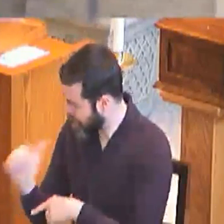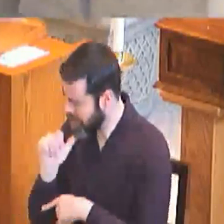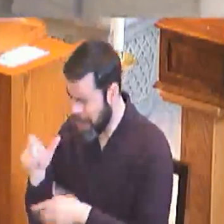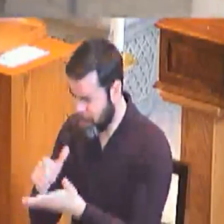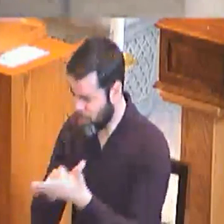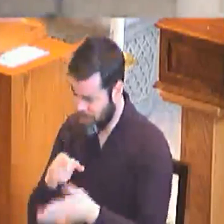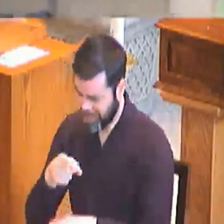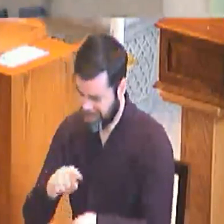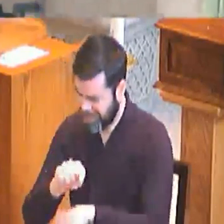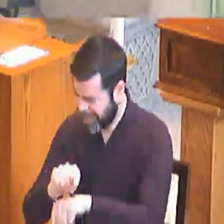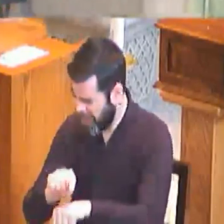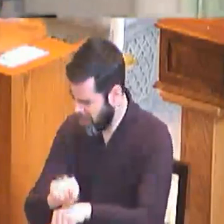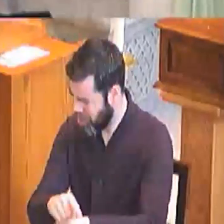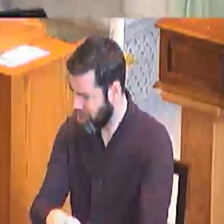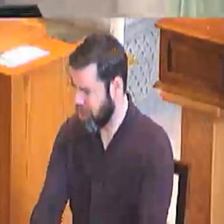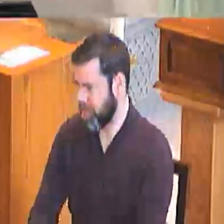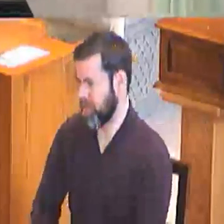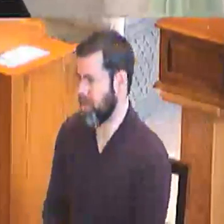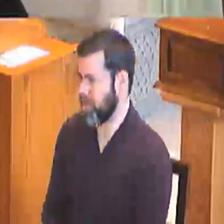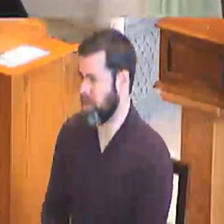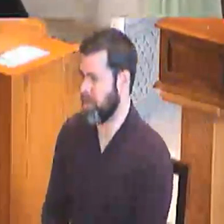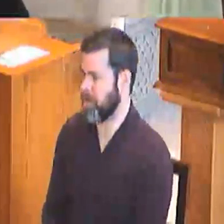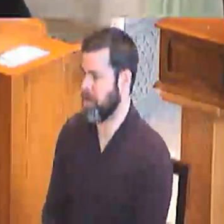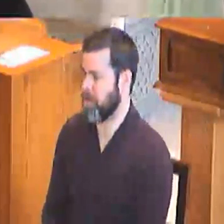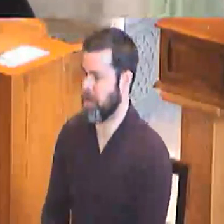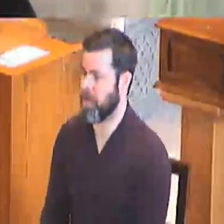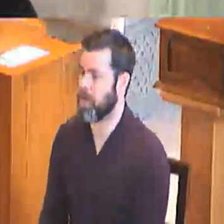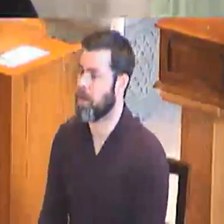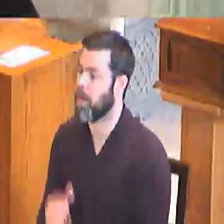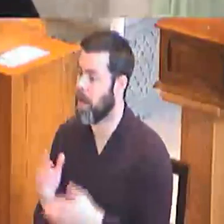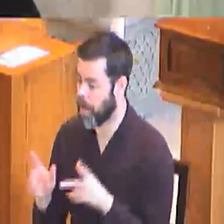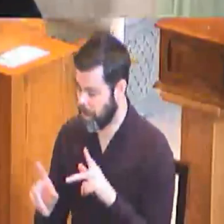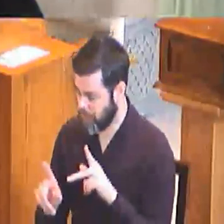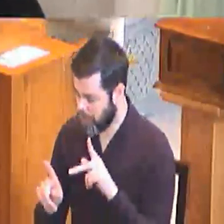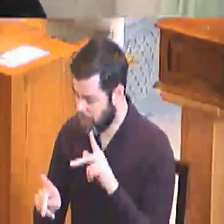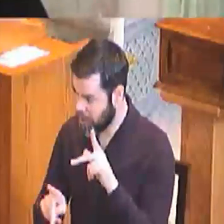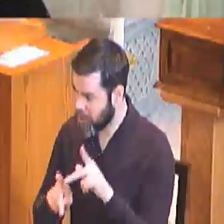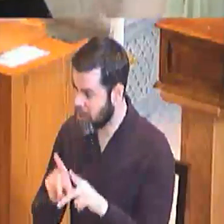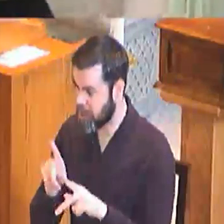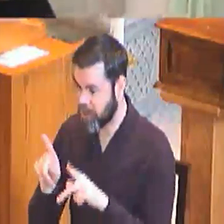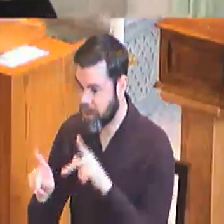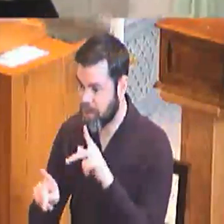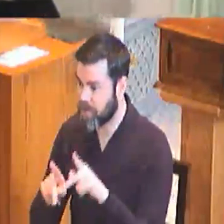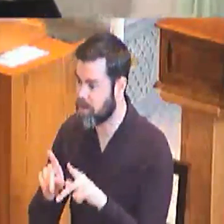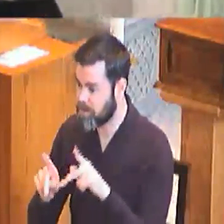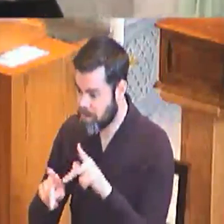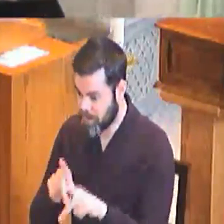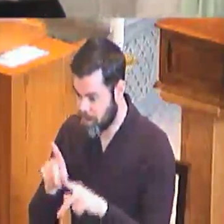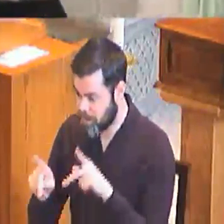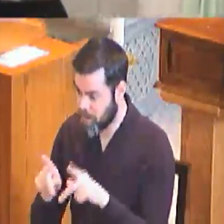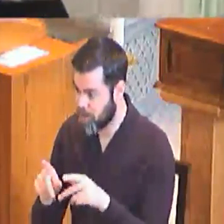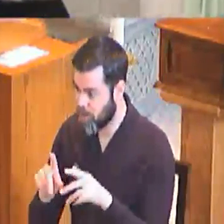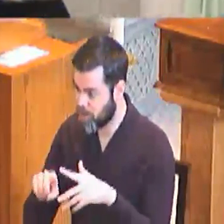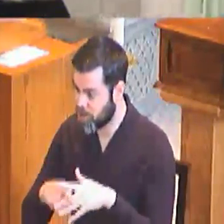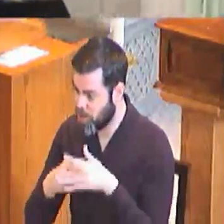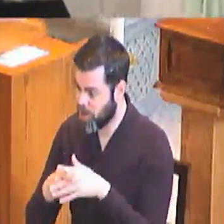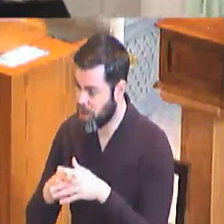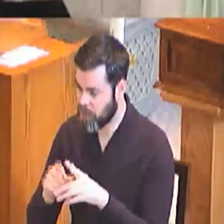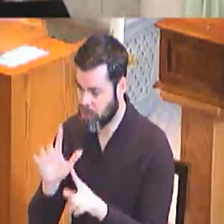clear. And you can imagine the crowds that as Jesus went into Jerusalem, you can imagine the crowds that had